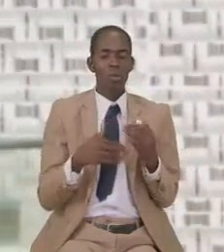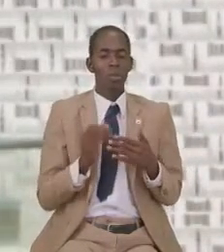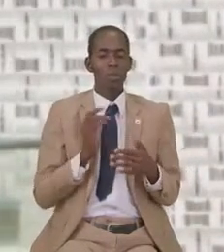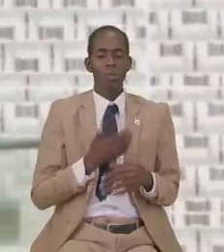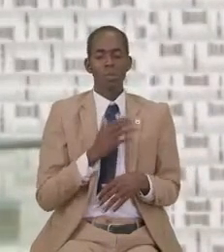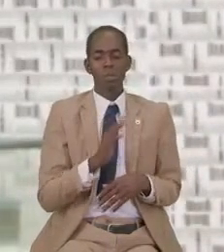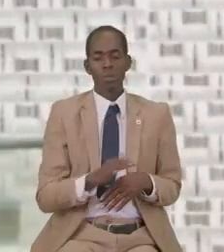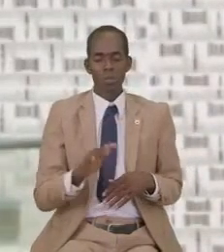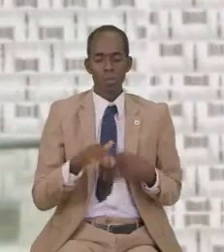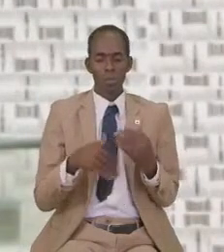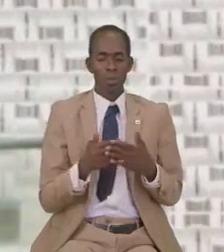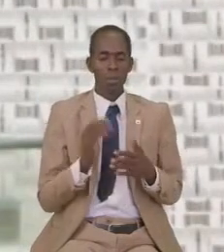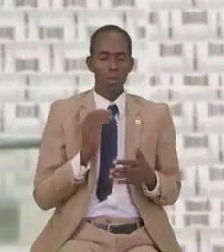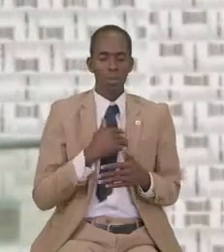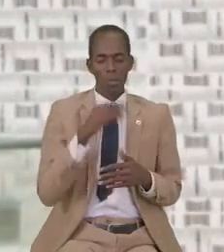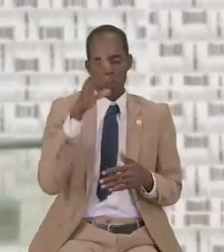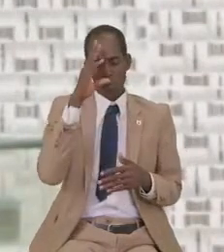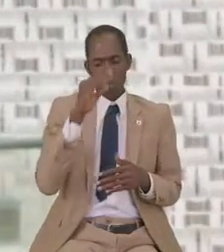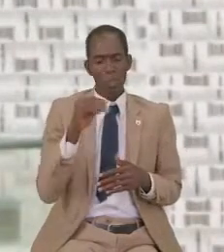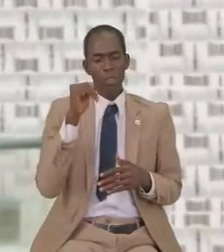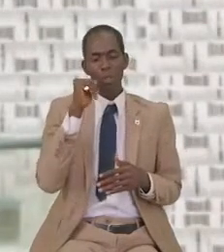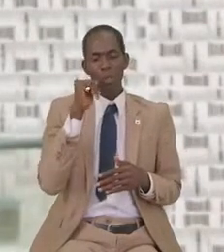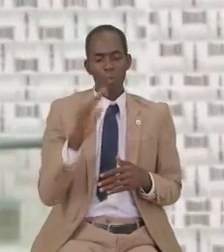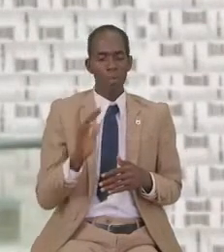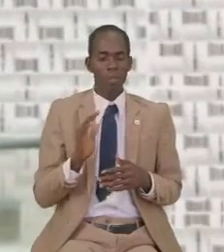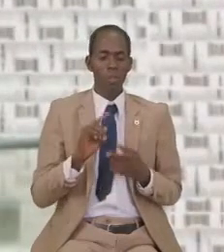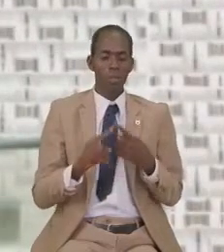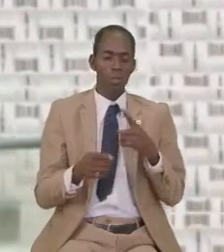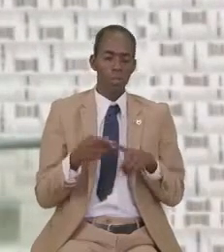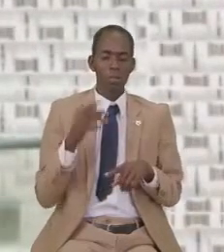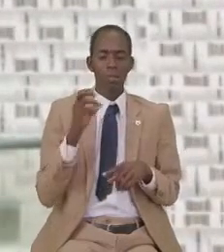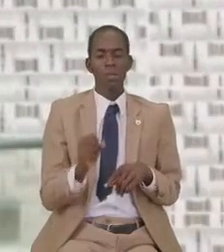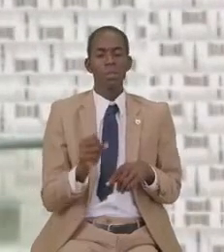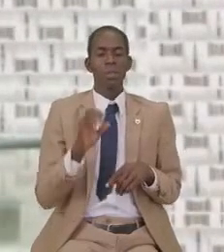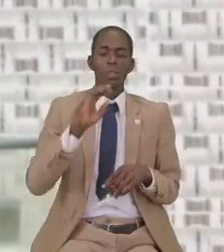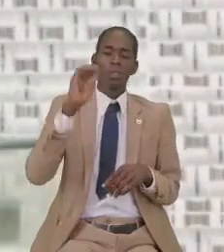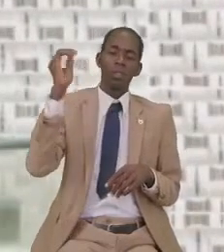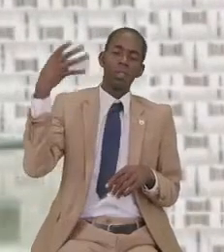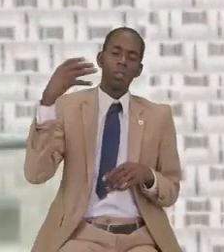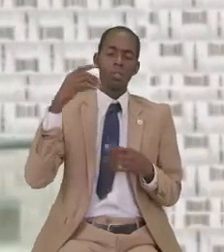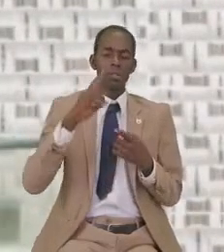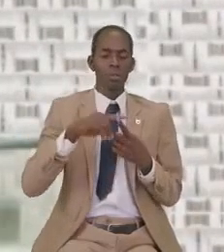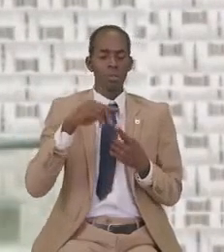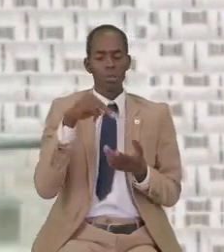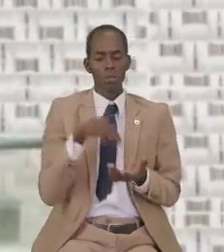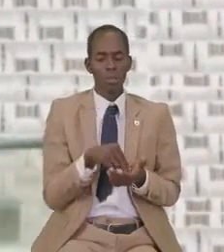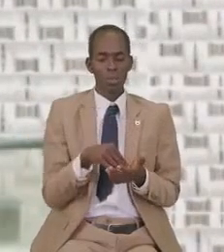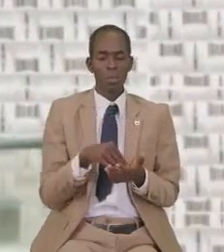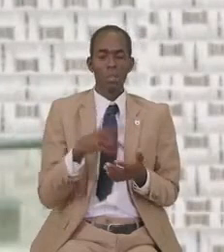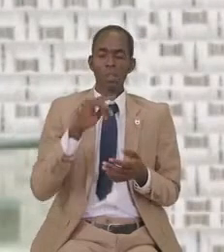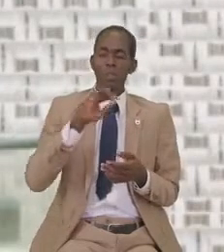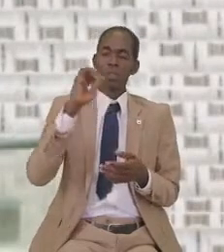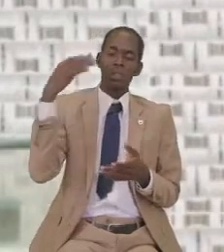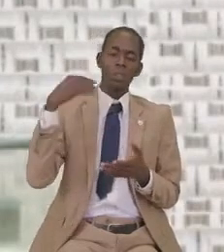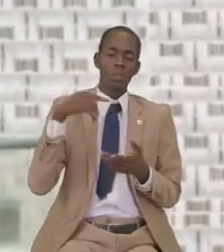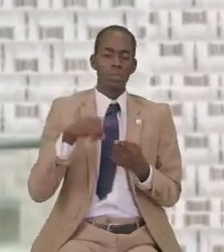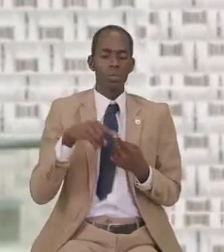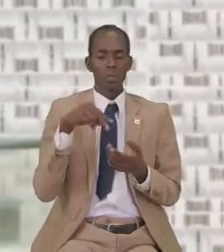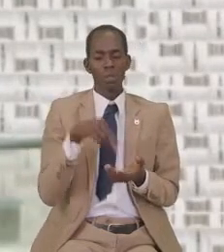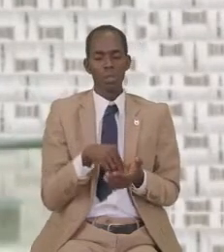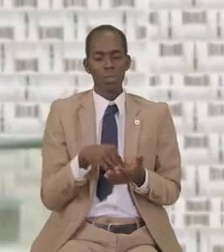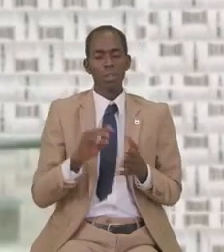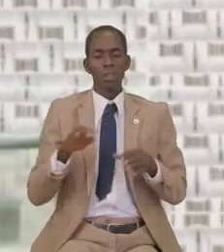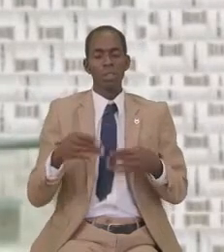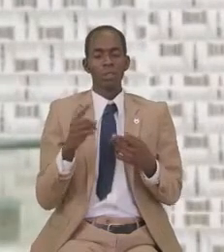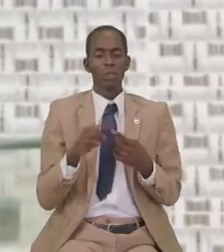our women, all our men, all our friends, grace to stand. The grace to stand. Give